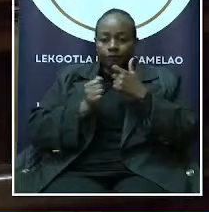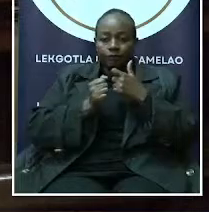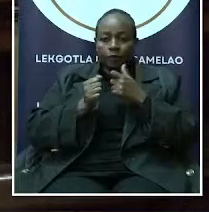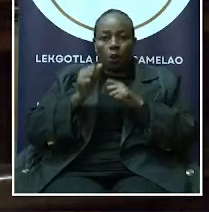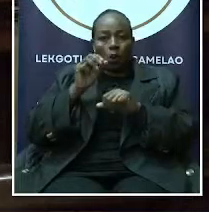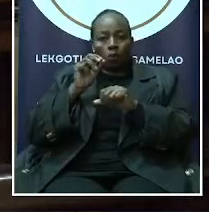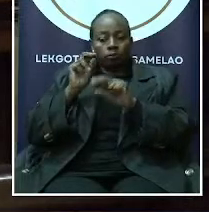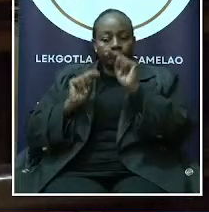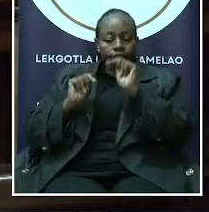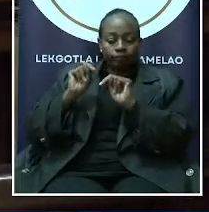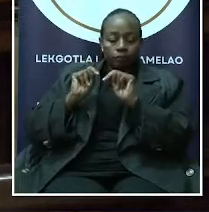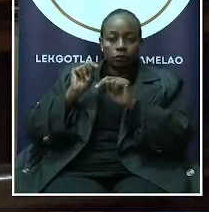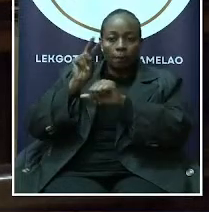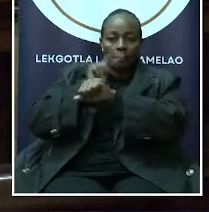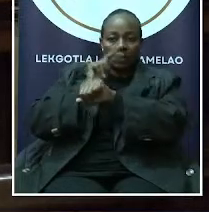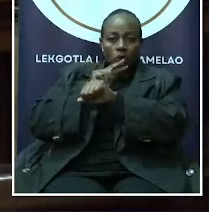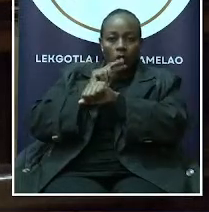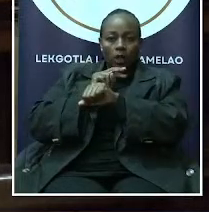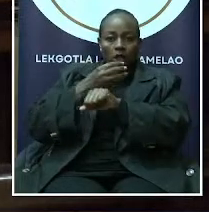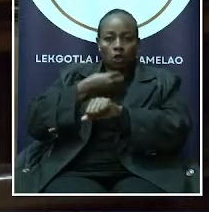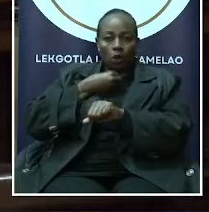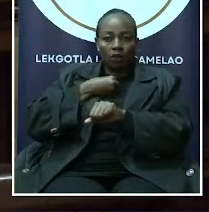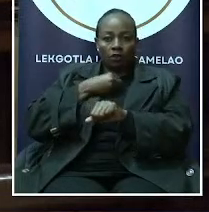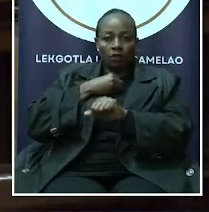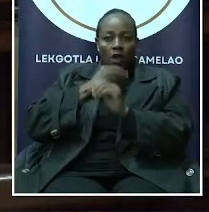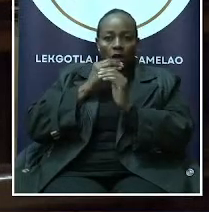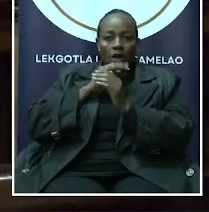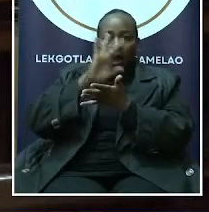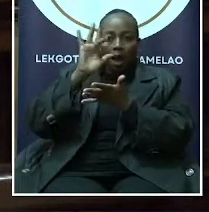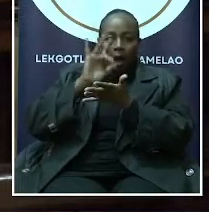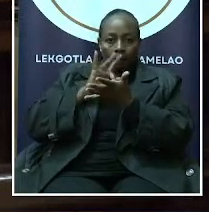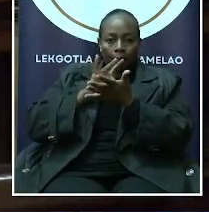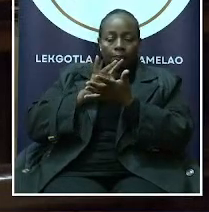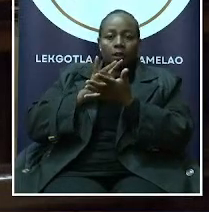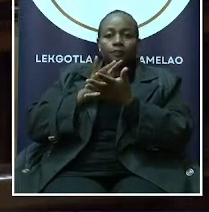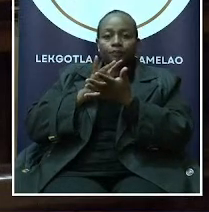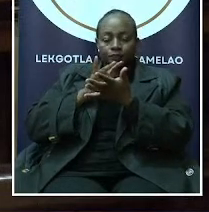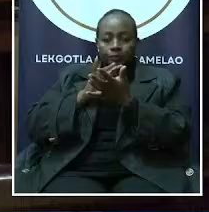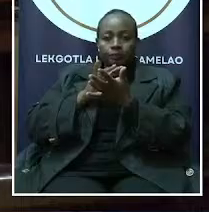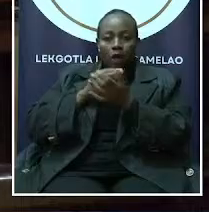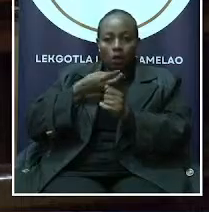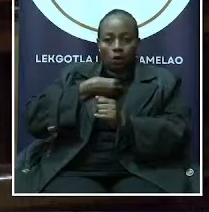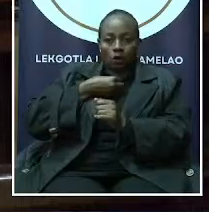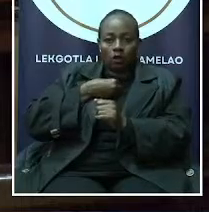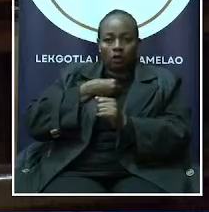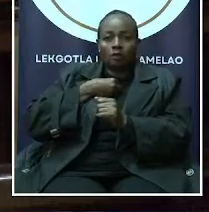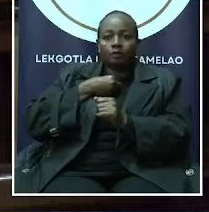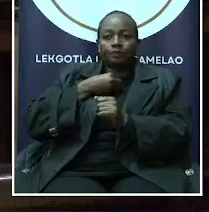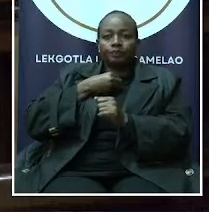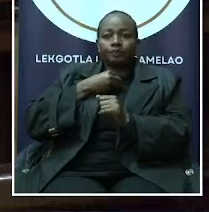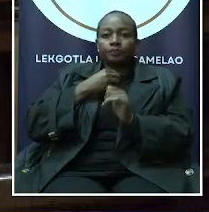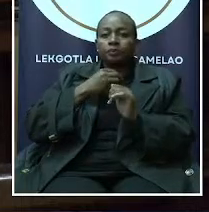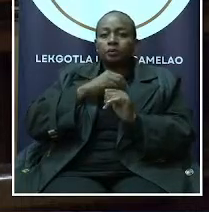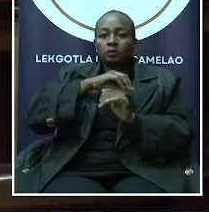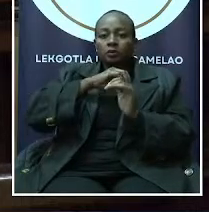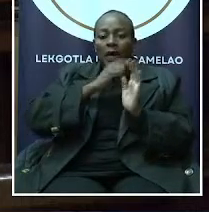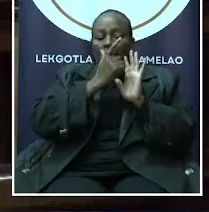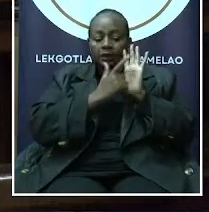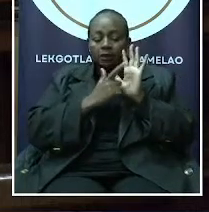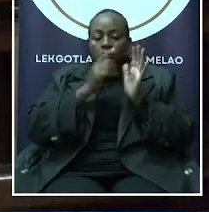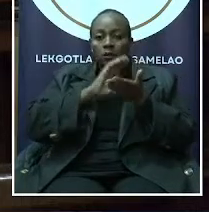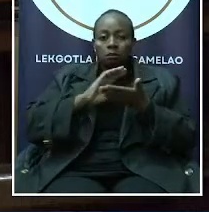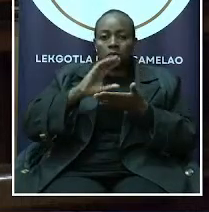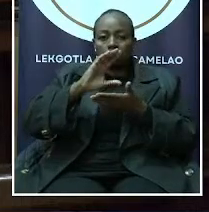youth, innovation hubs supported by provincial legislation, legally